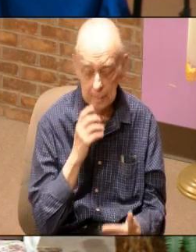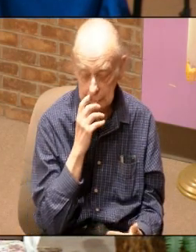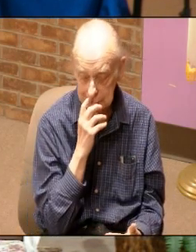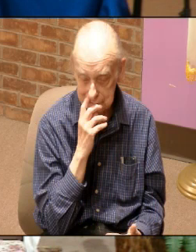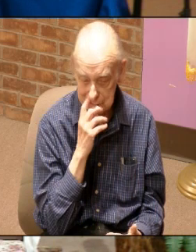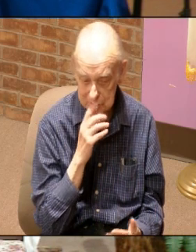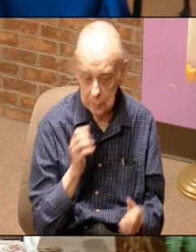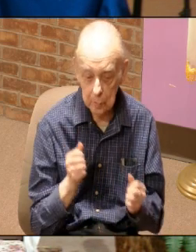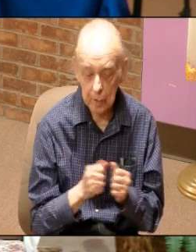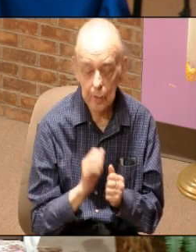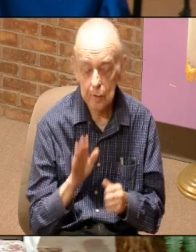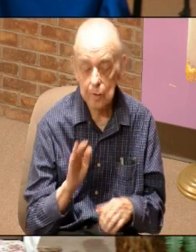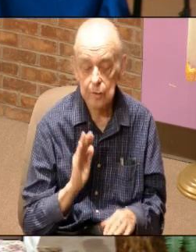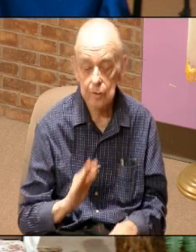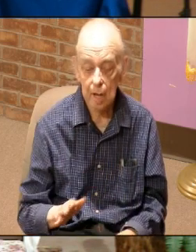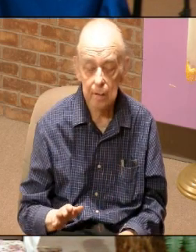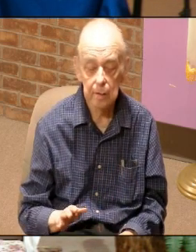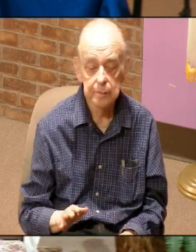with your child.